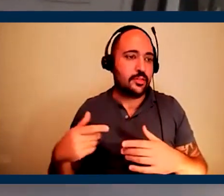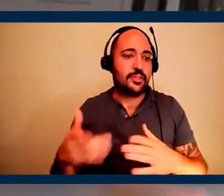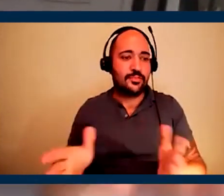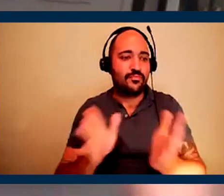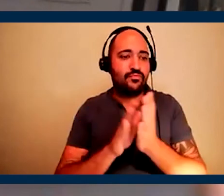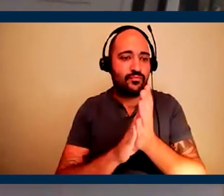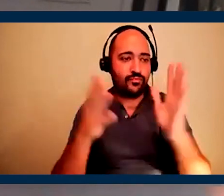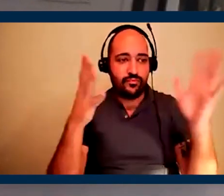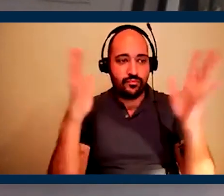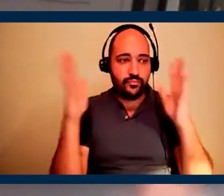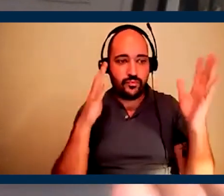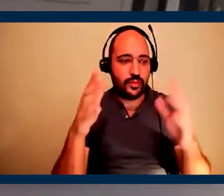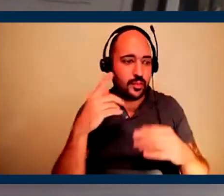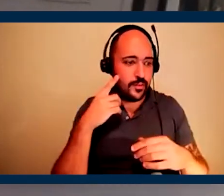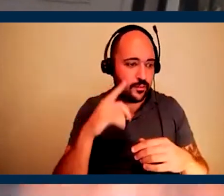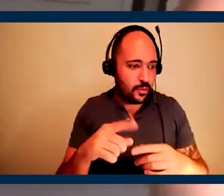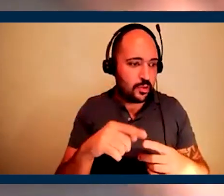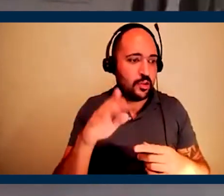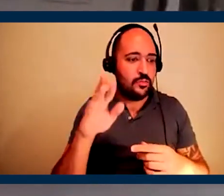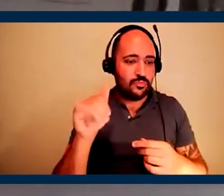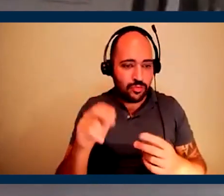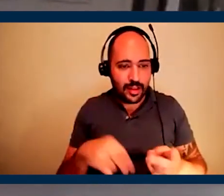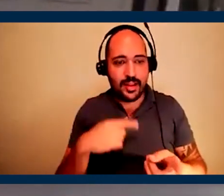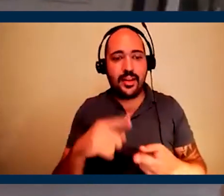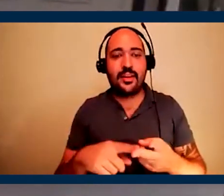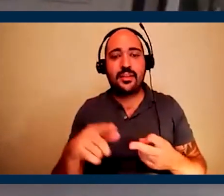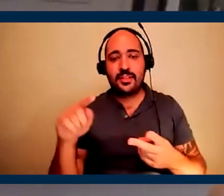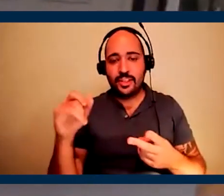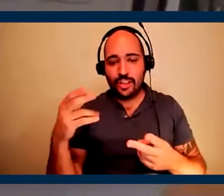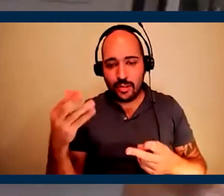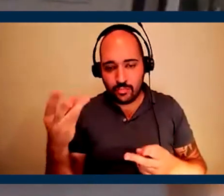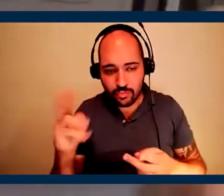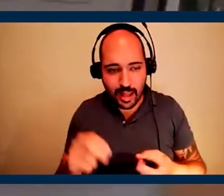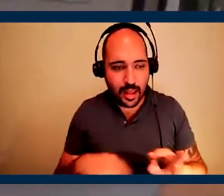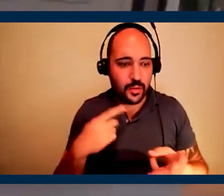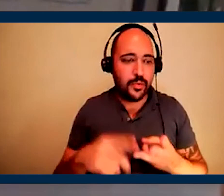applause for Assemblymember Isaac Bryan, Madam Chair Taisha Brown,